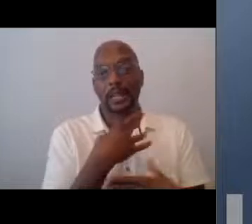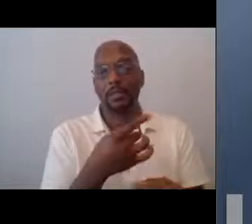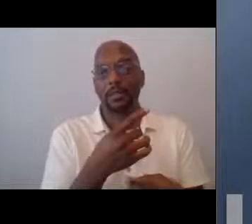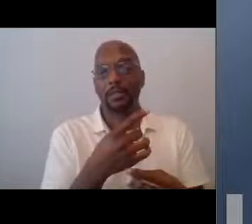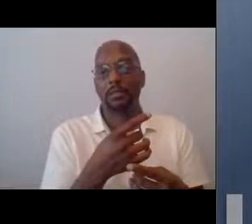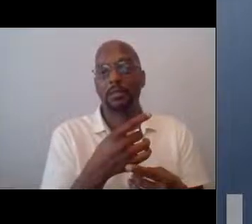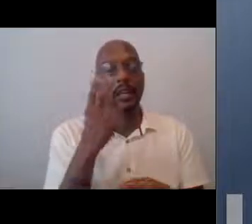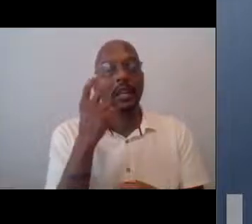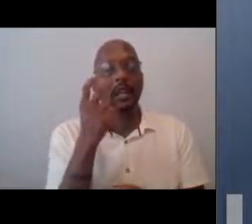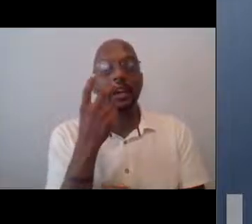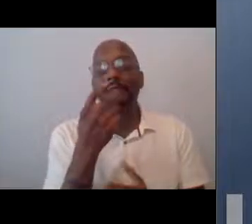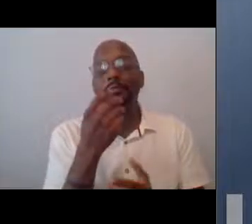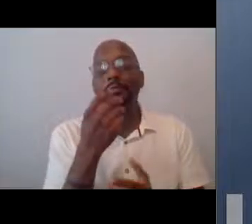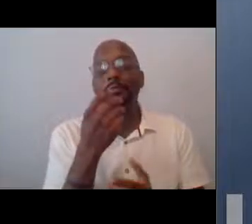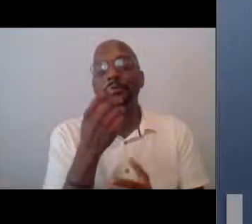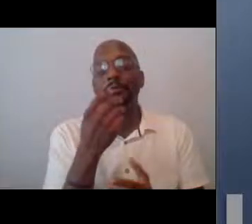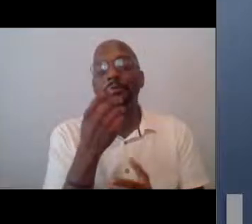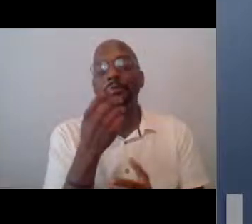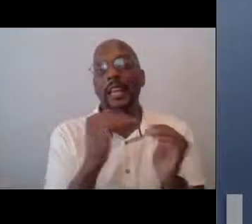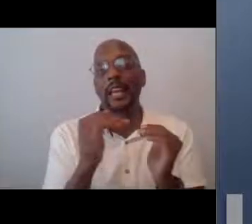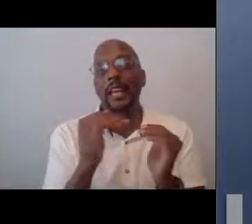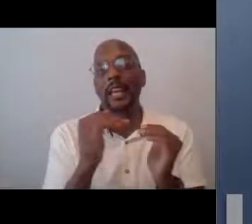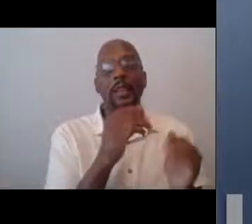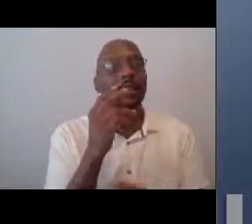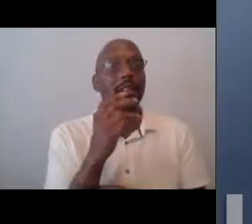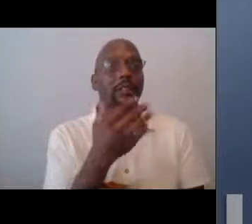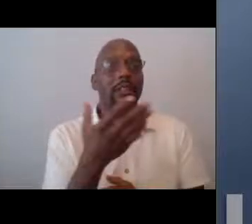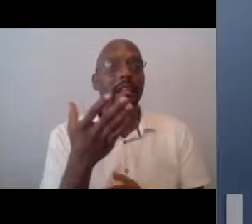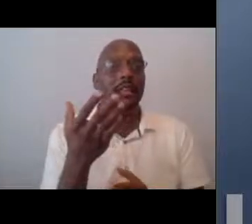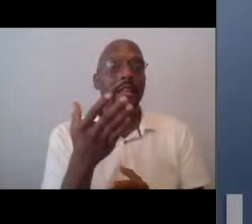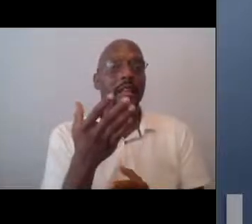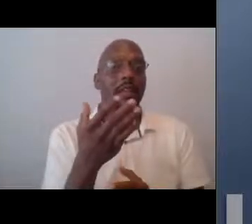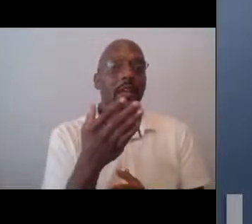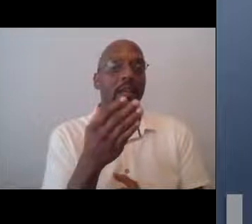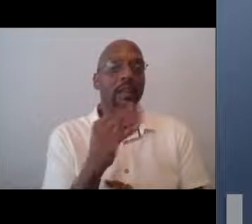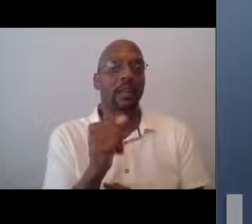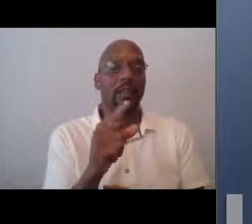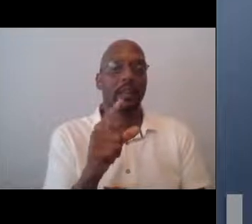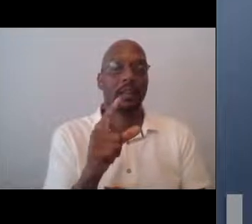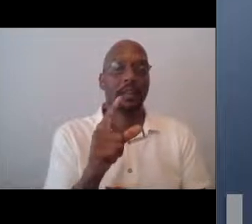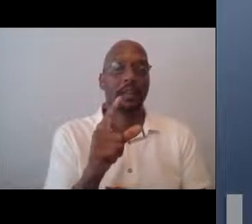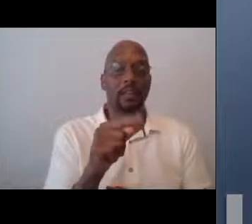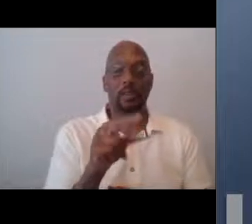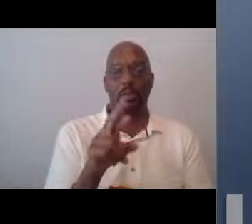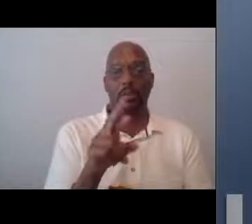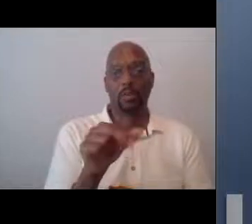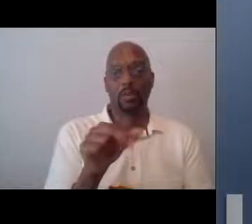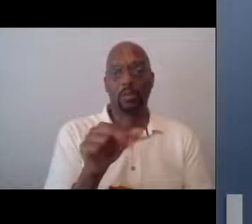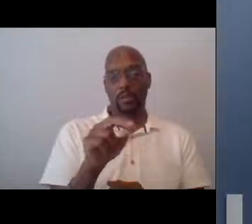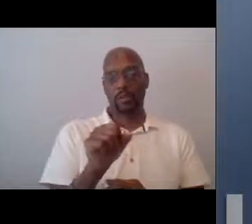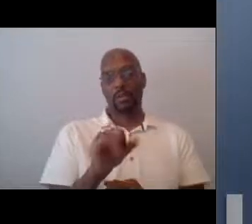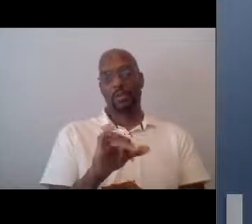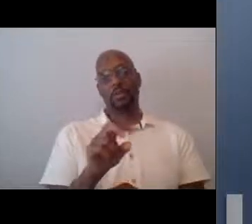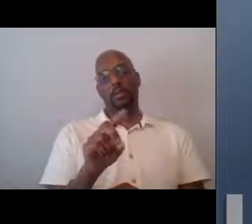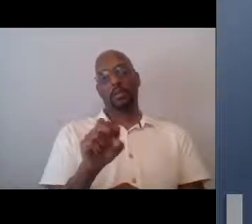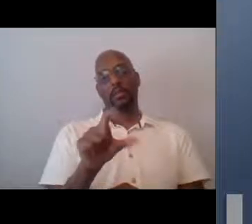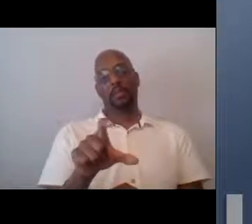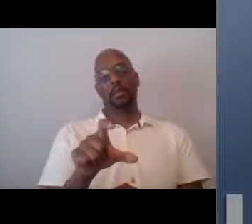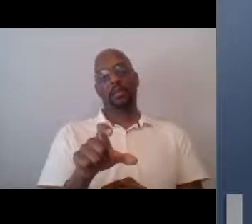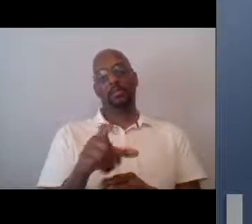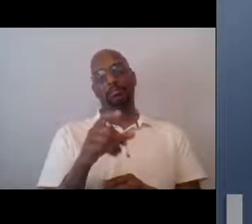the equity listening sessions, the overview on the Caltrans Transportation Equity Index. We're also